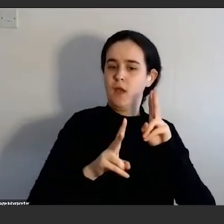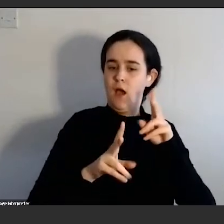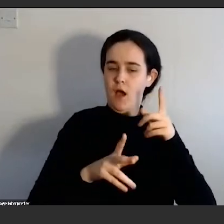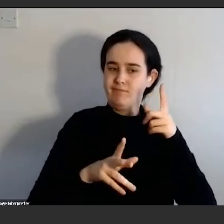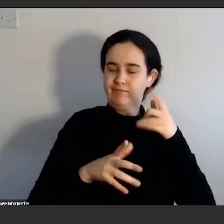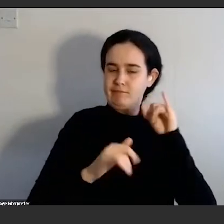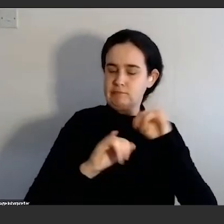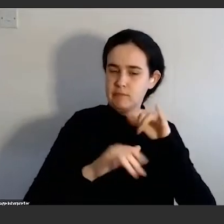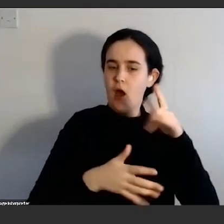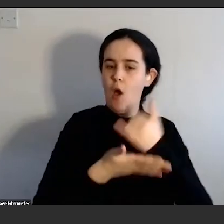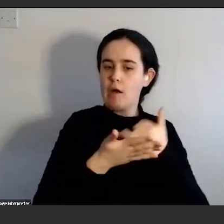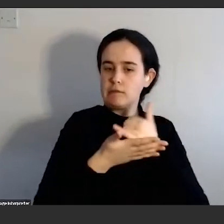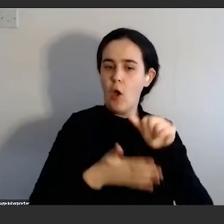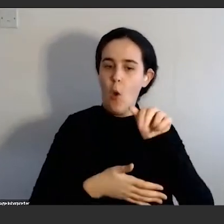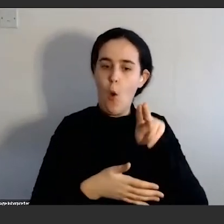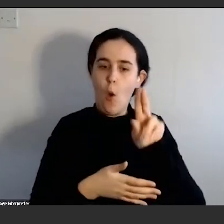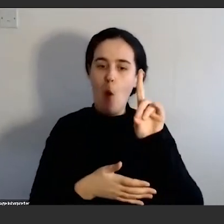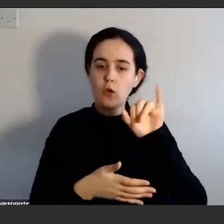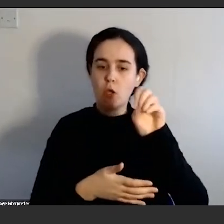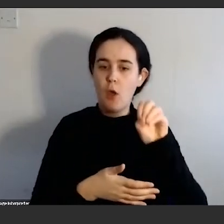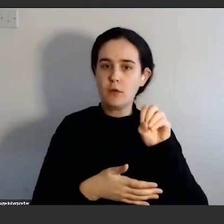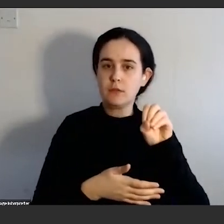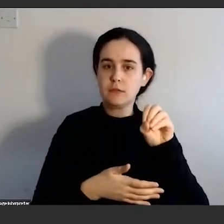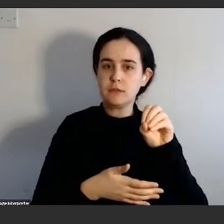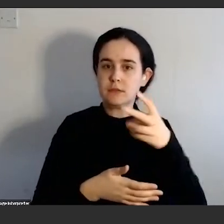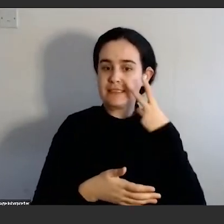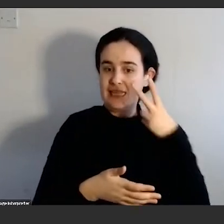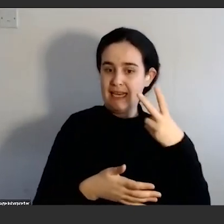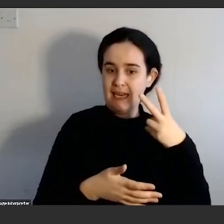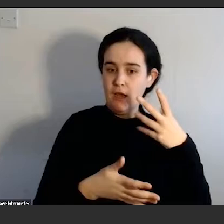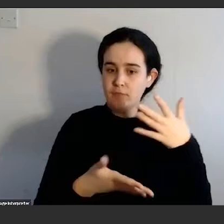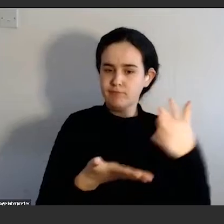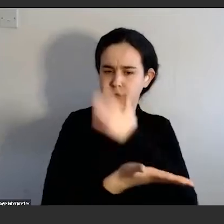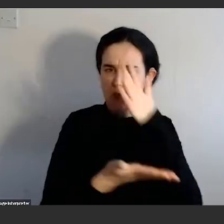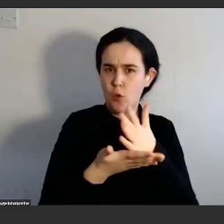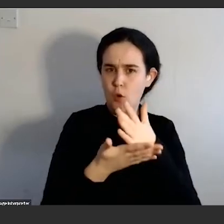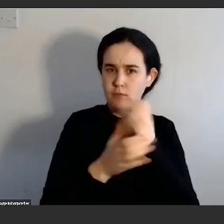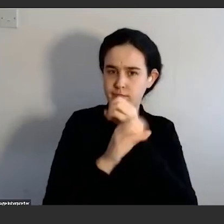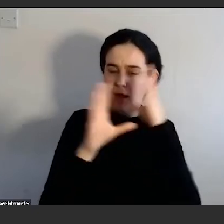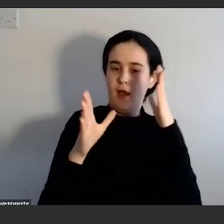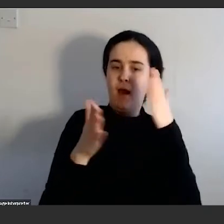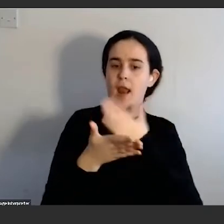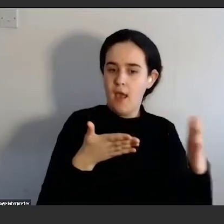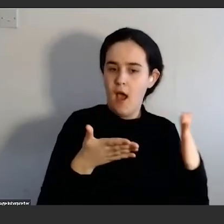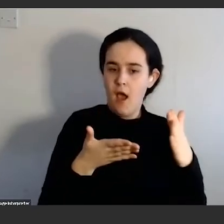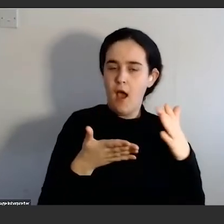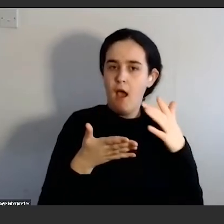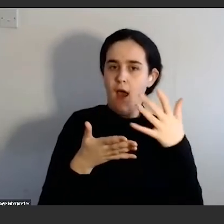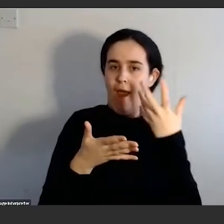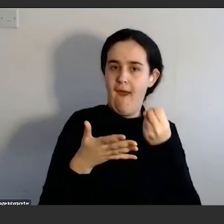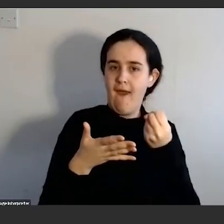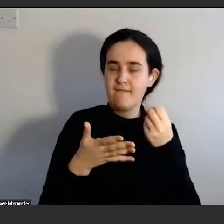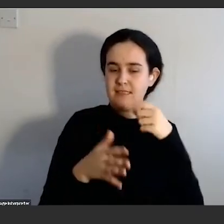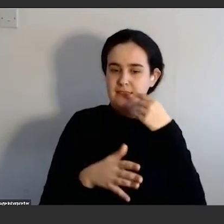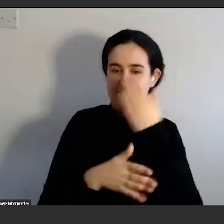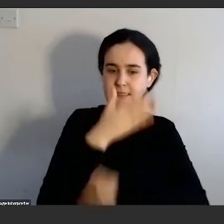is frustrating. And even just having you here is really helpful. But we cannot hear the interpreter. So